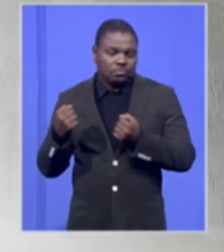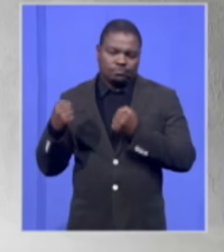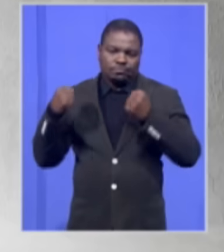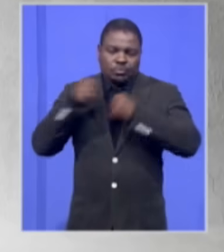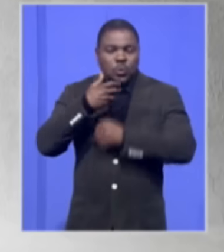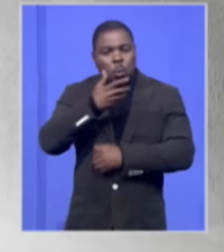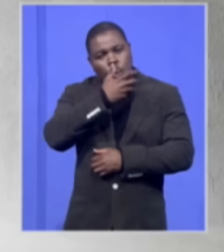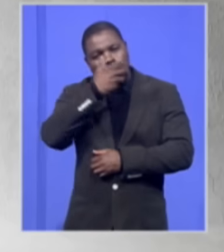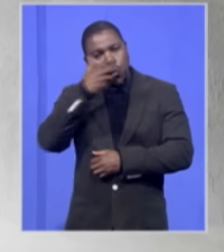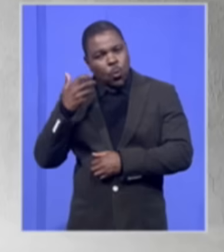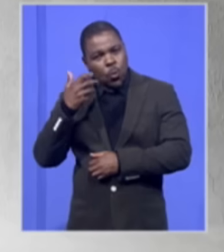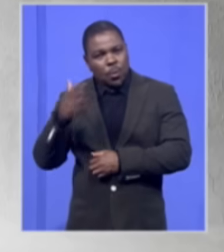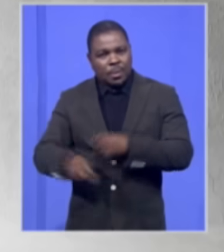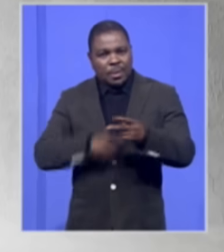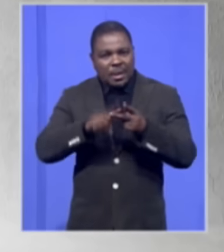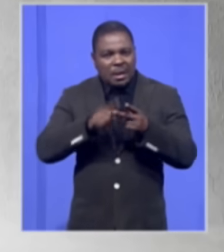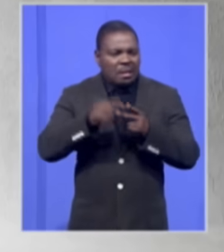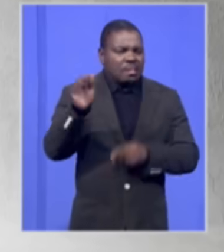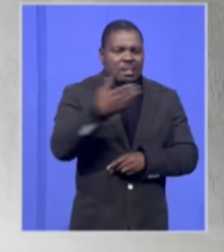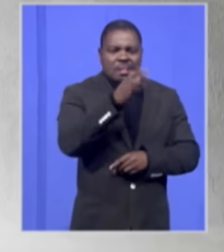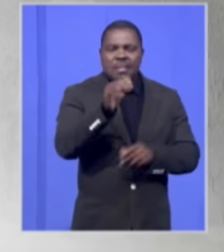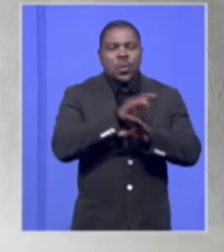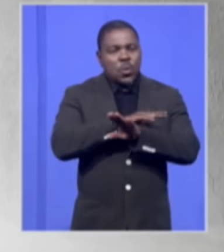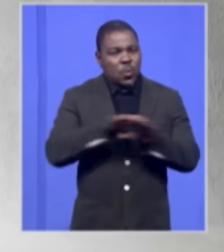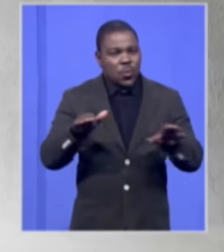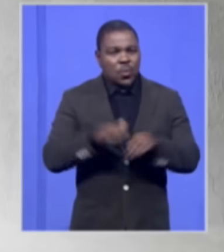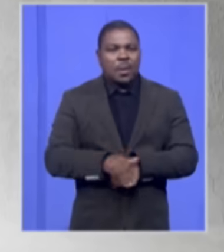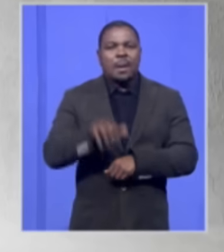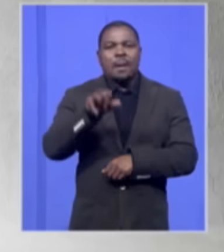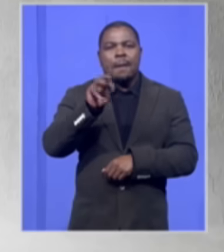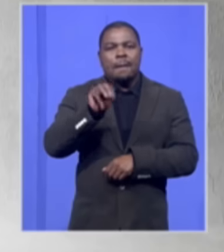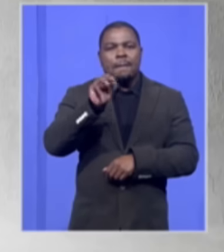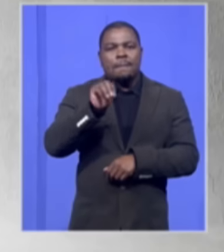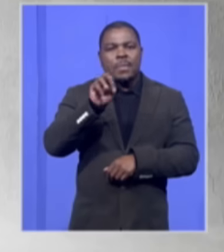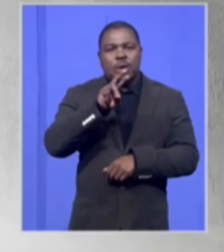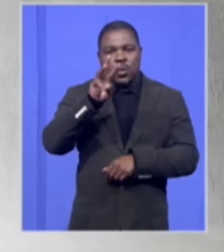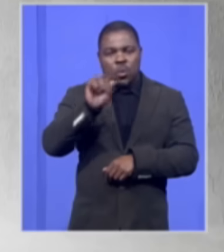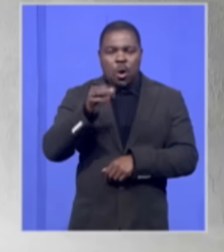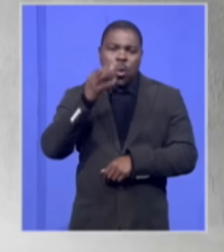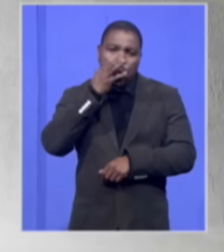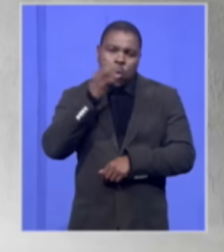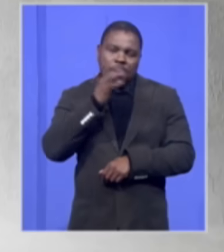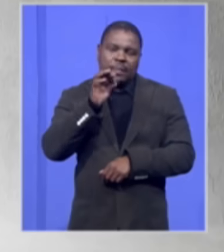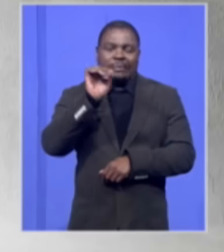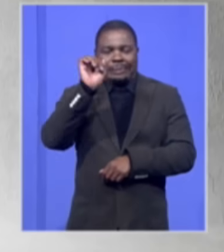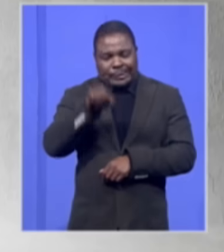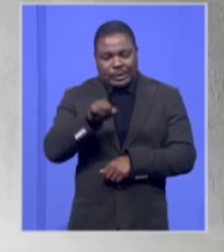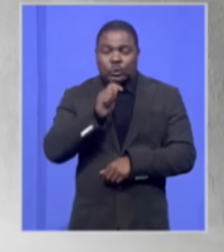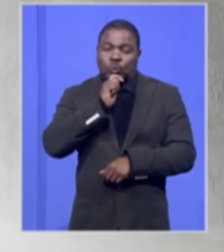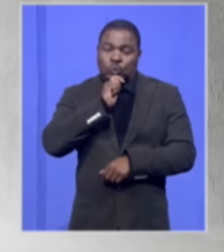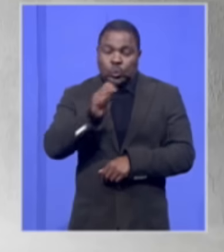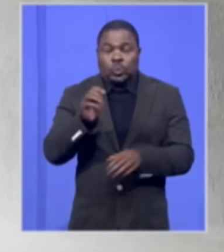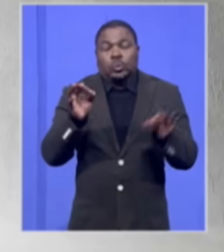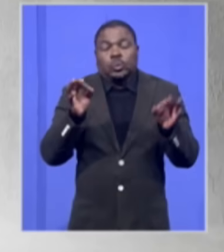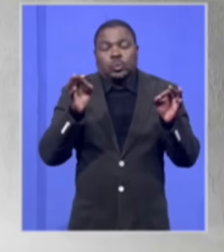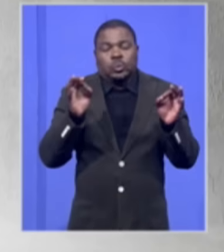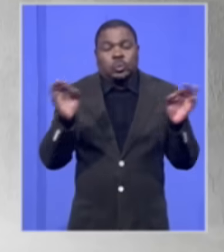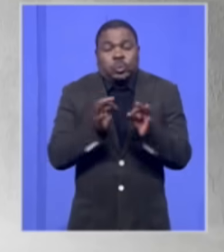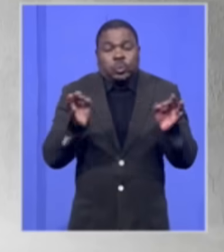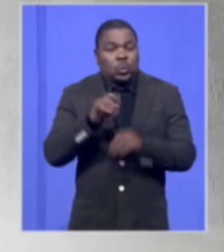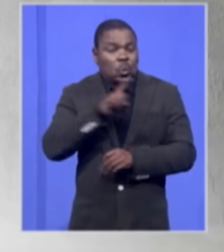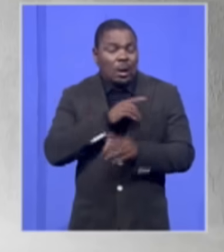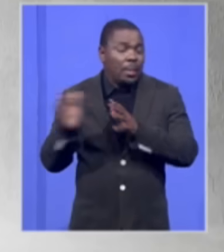tša borutho le go se be le mebila. Molamiro wa ga Mangena yena o re nnete ruri borwa bo fokile re tlhole ka